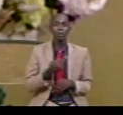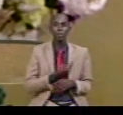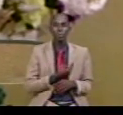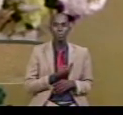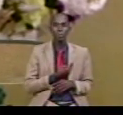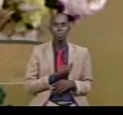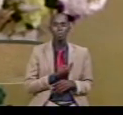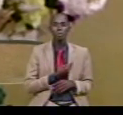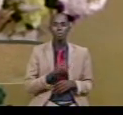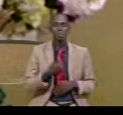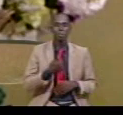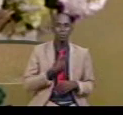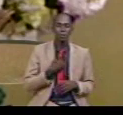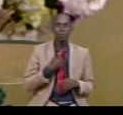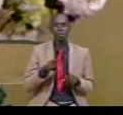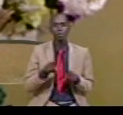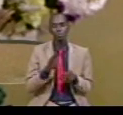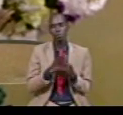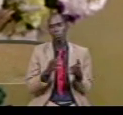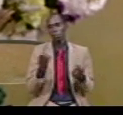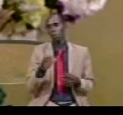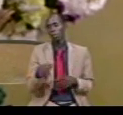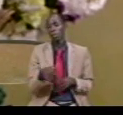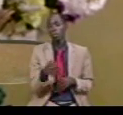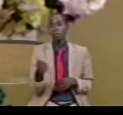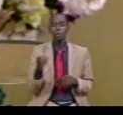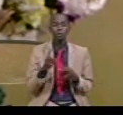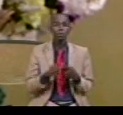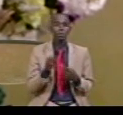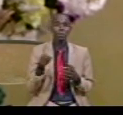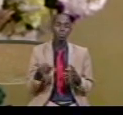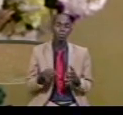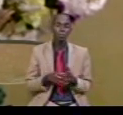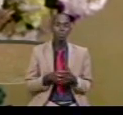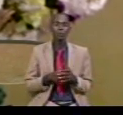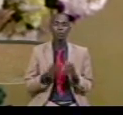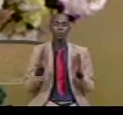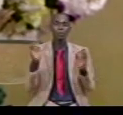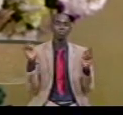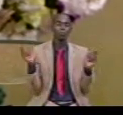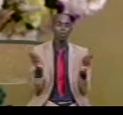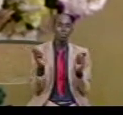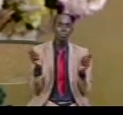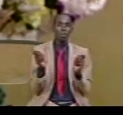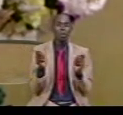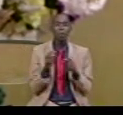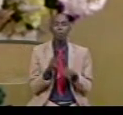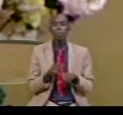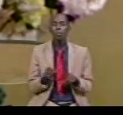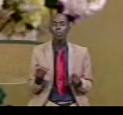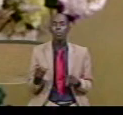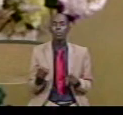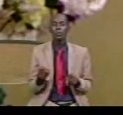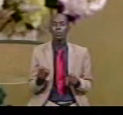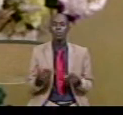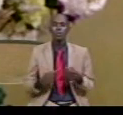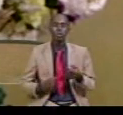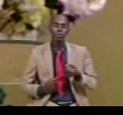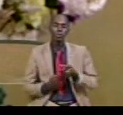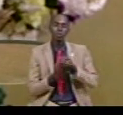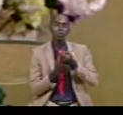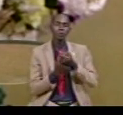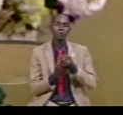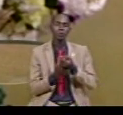myself and some many others, to this celebration, but they sponsored our way